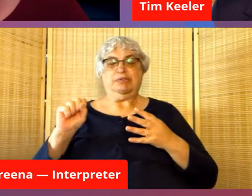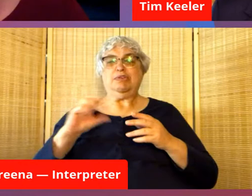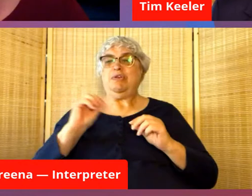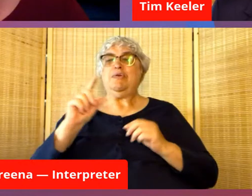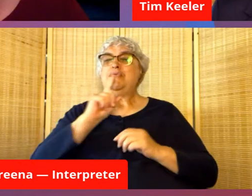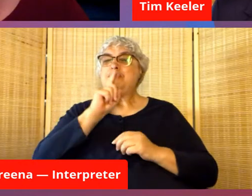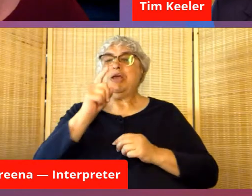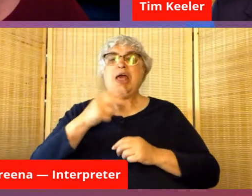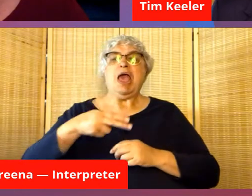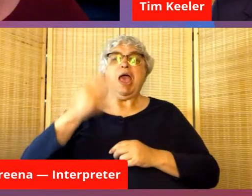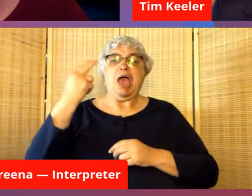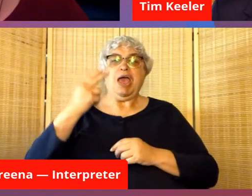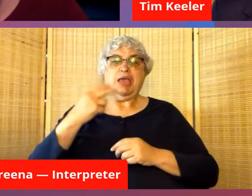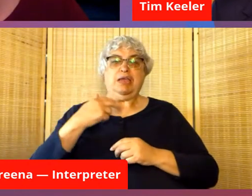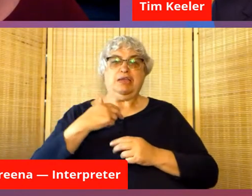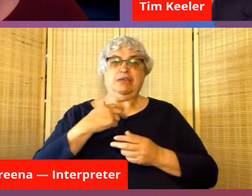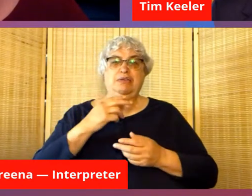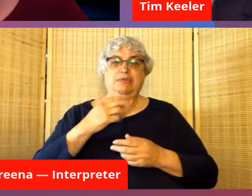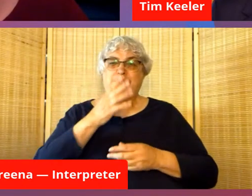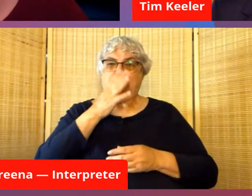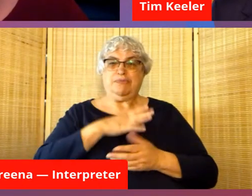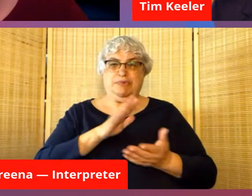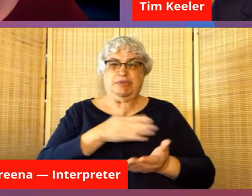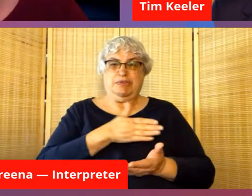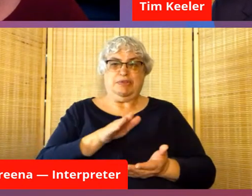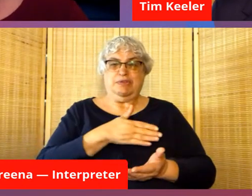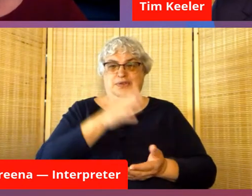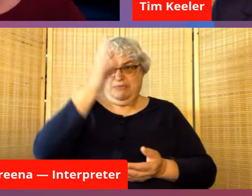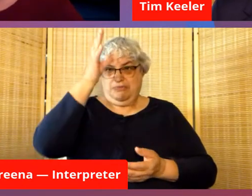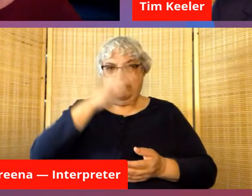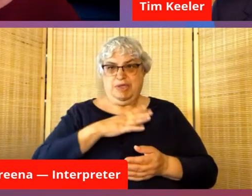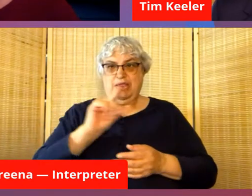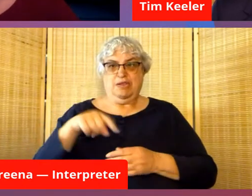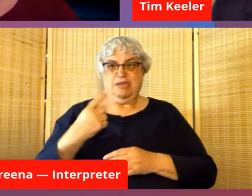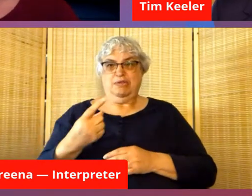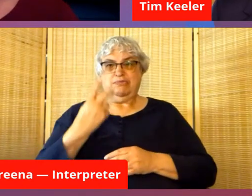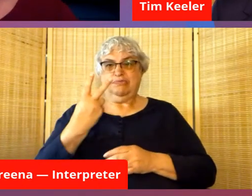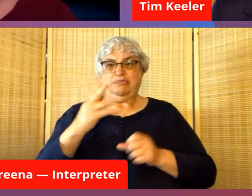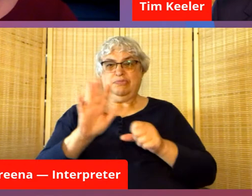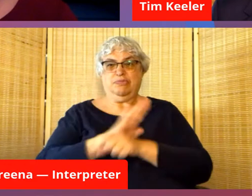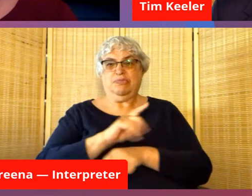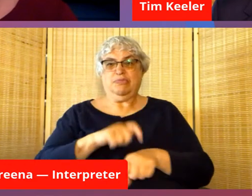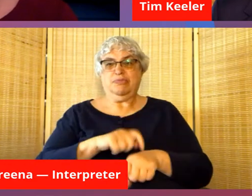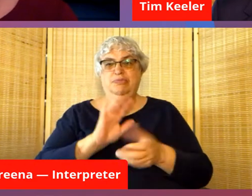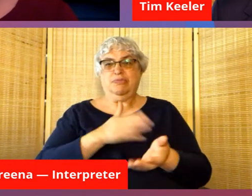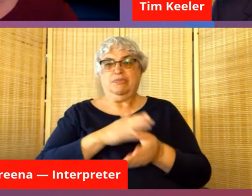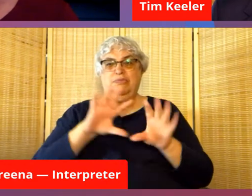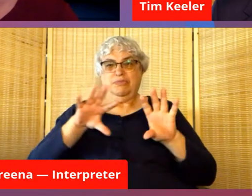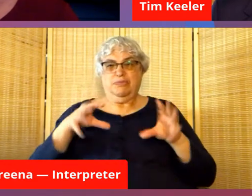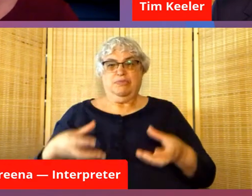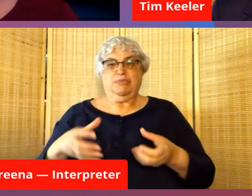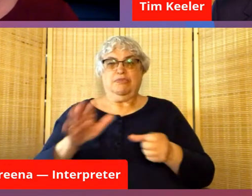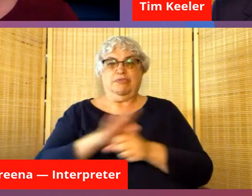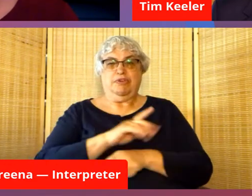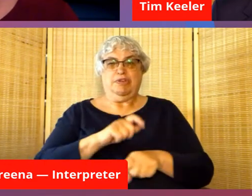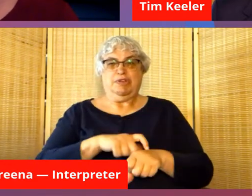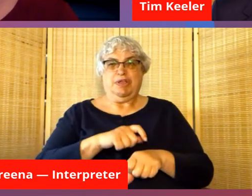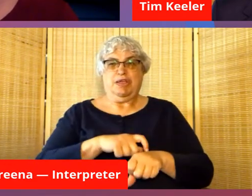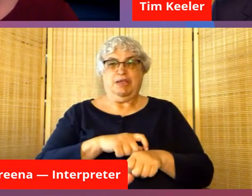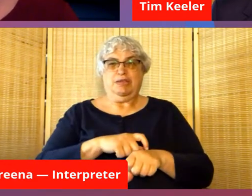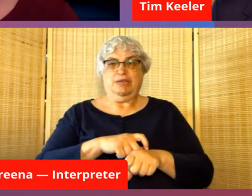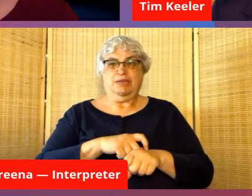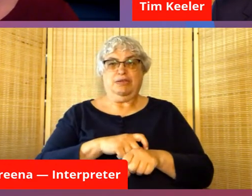very distinctive and unique sound and something that we're very proud of. We're also one of two full-time choral ensembles in America,